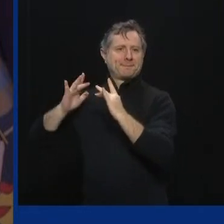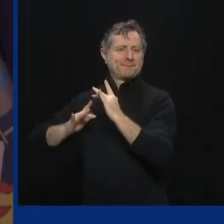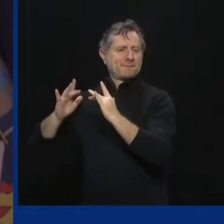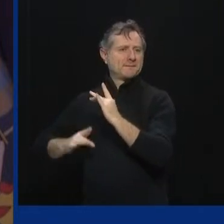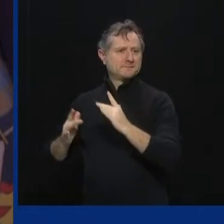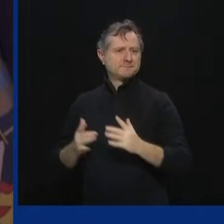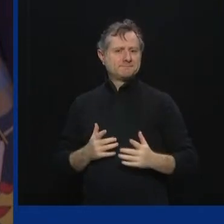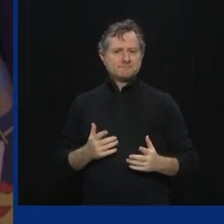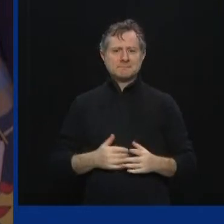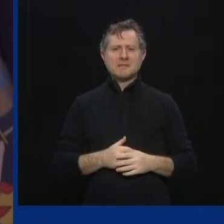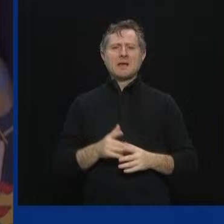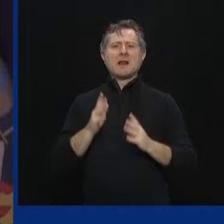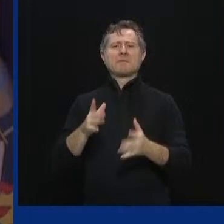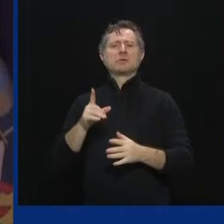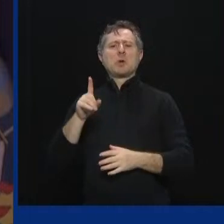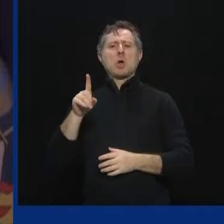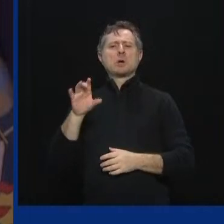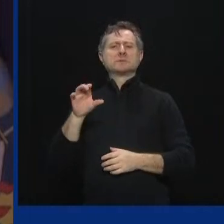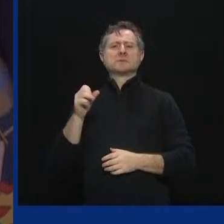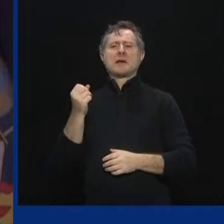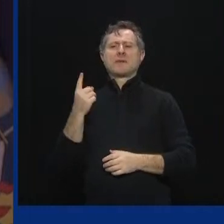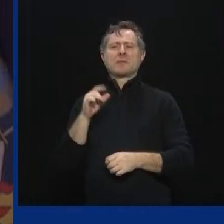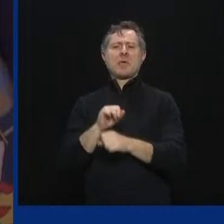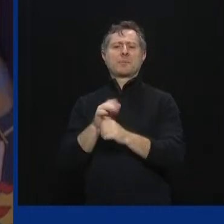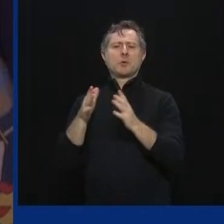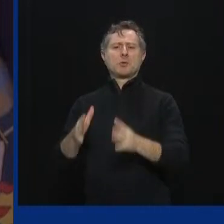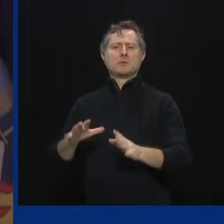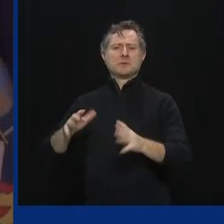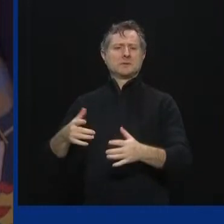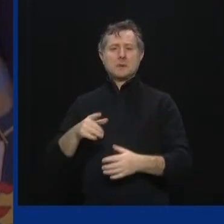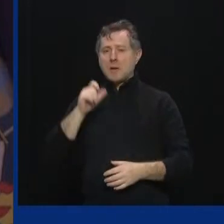1,100 employees without a leg to stand on. I'm only